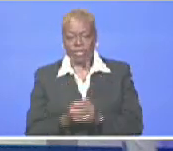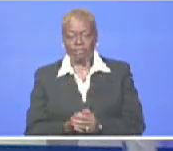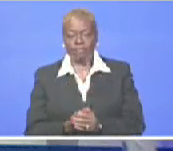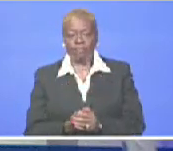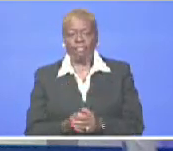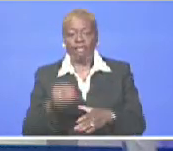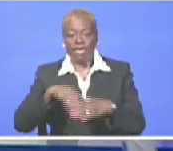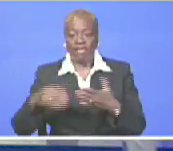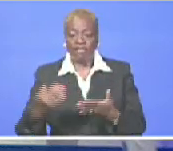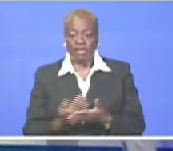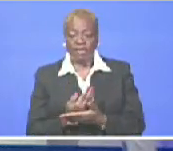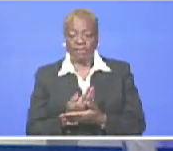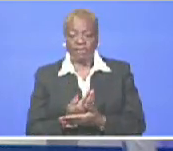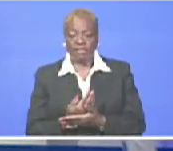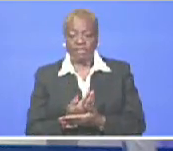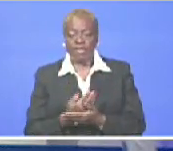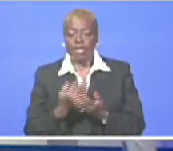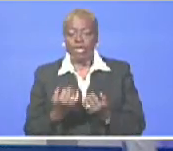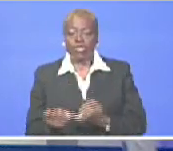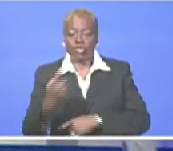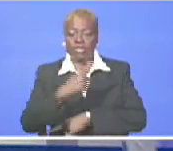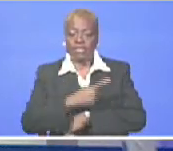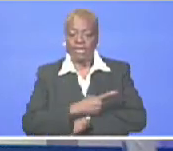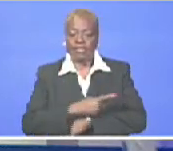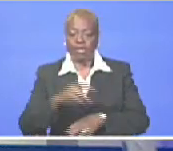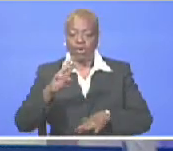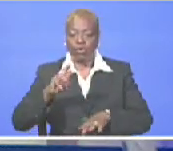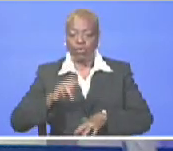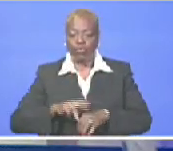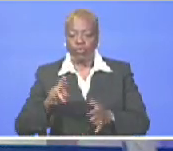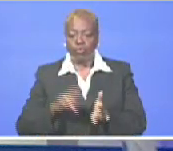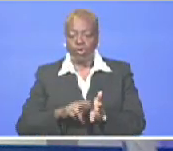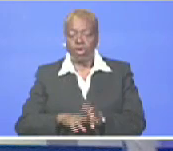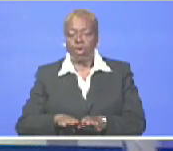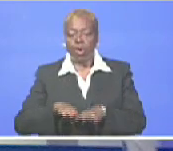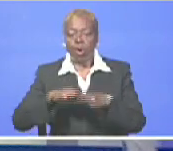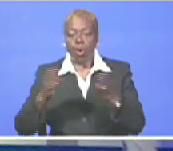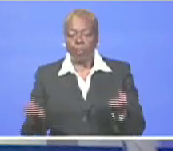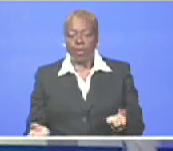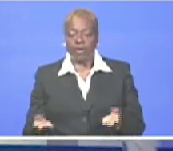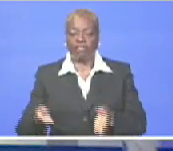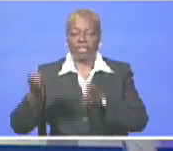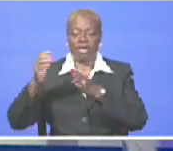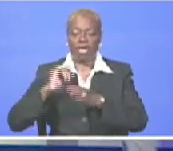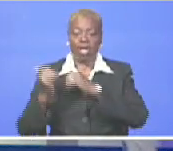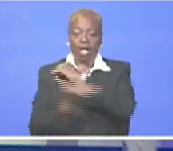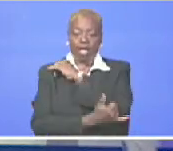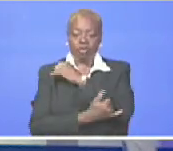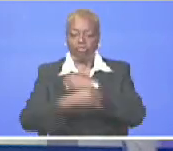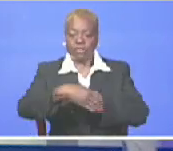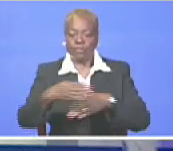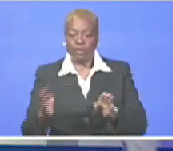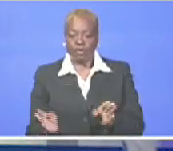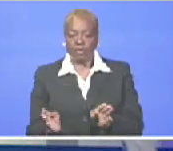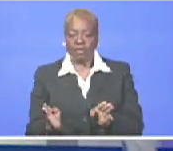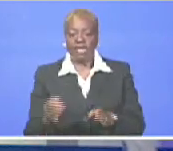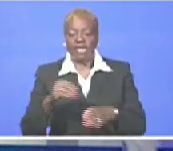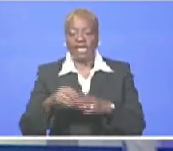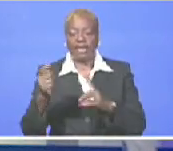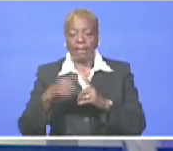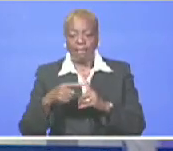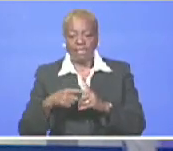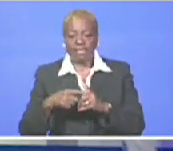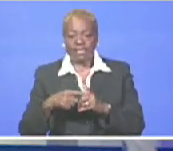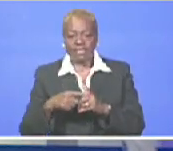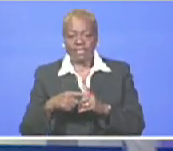Topping the news this evening, today marked the reopening of the country's borders, the first time in months. Officials of the Nassau Airport